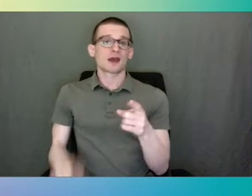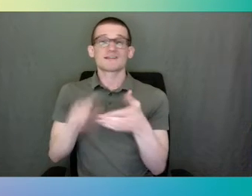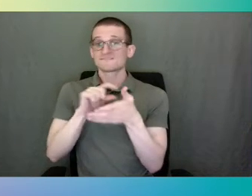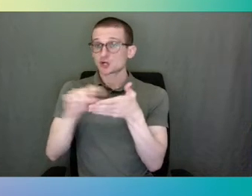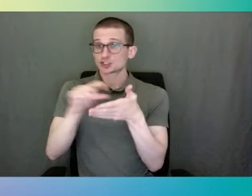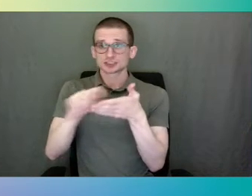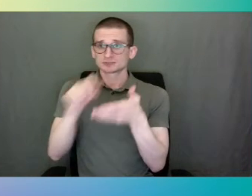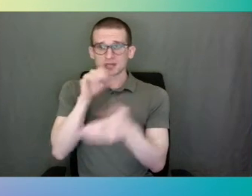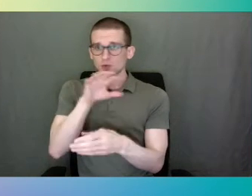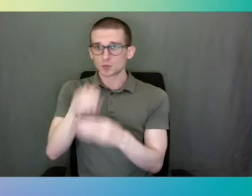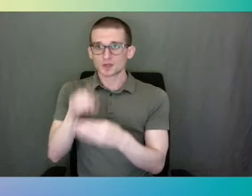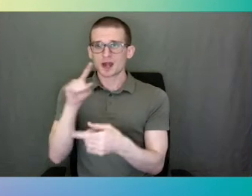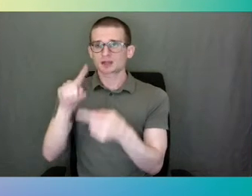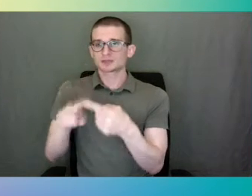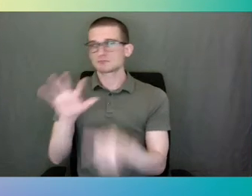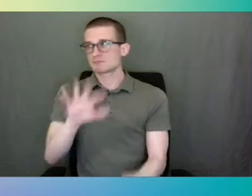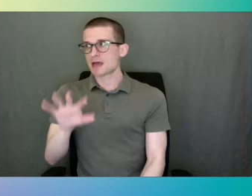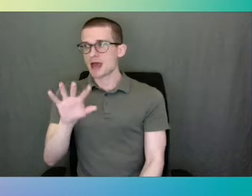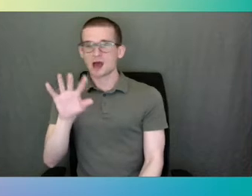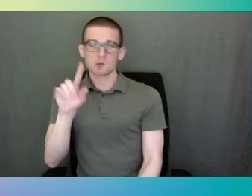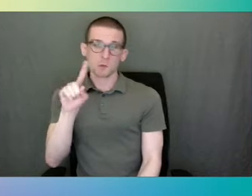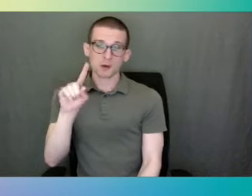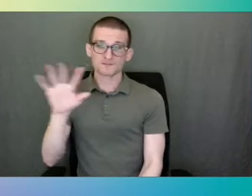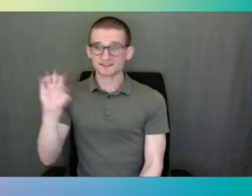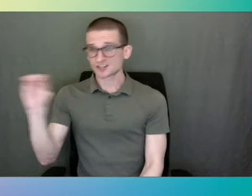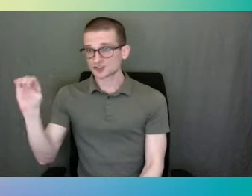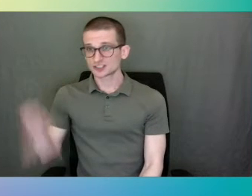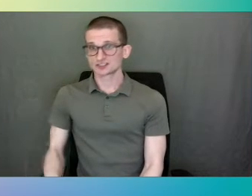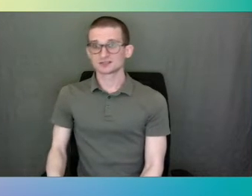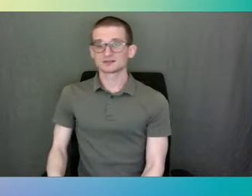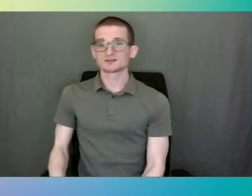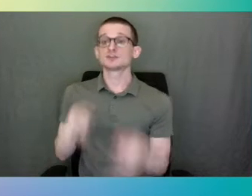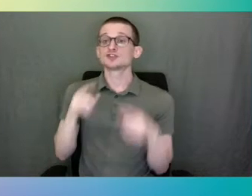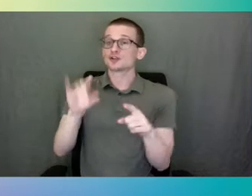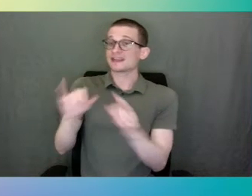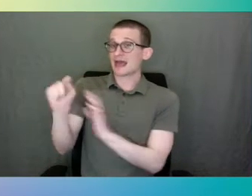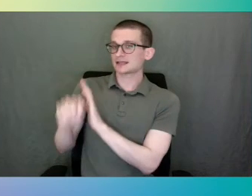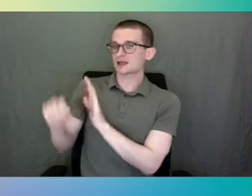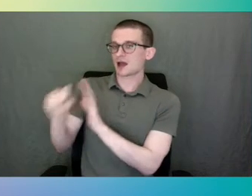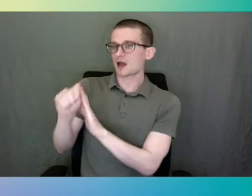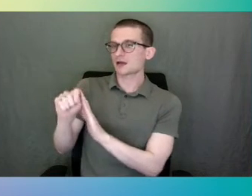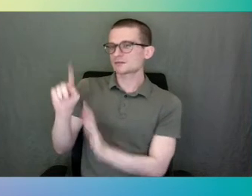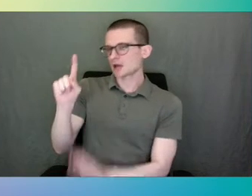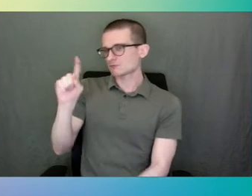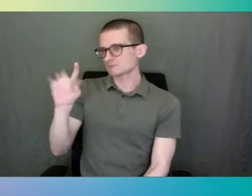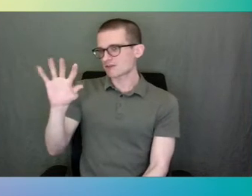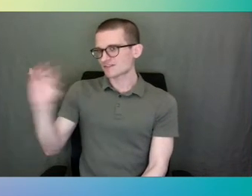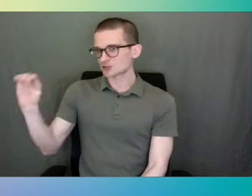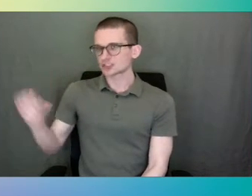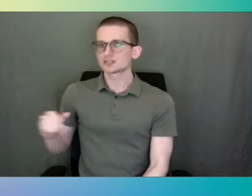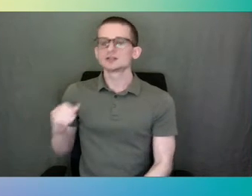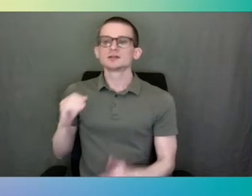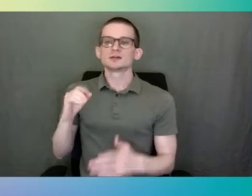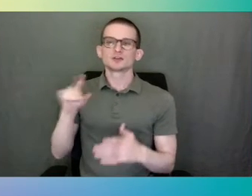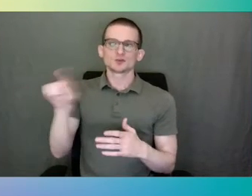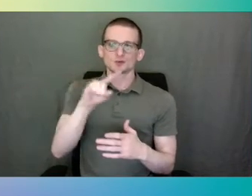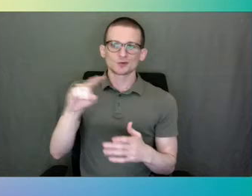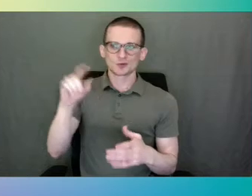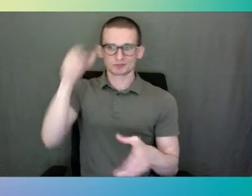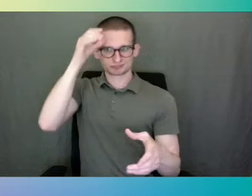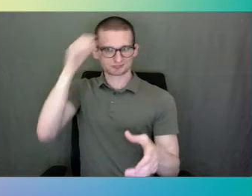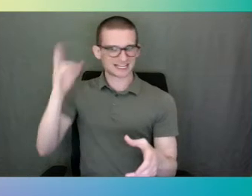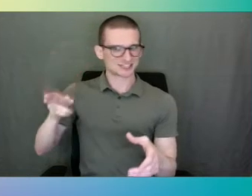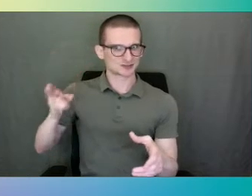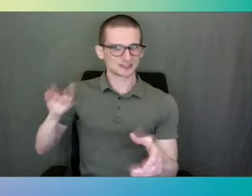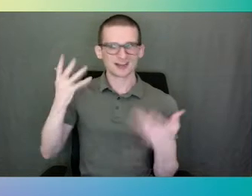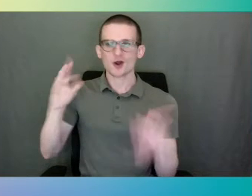But about this time in the 16th century, for those of you who consider yourselves students of history, you know that we had the Great Reformation come around